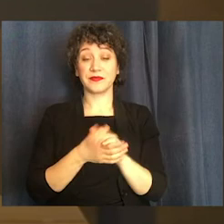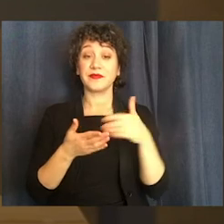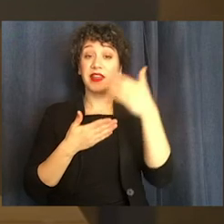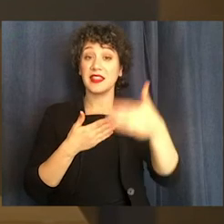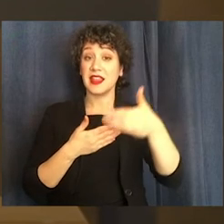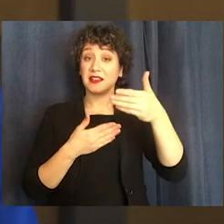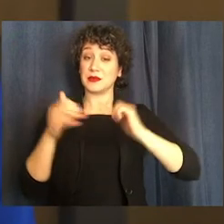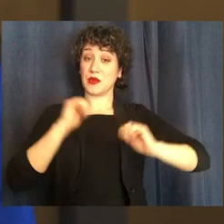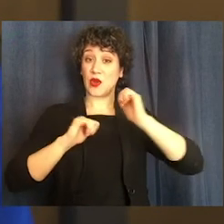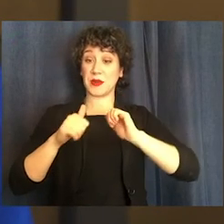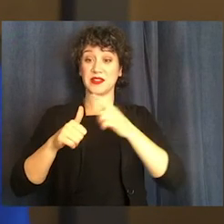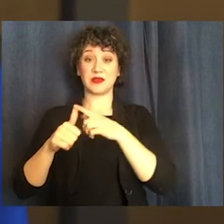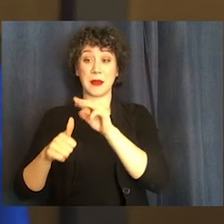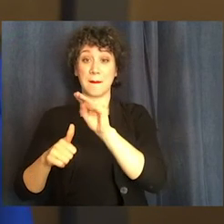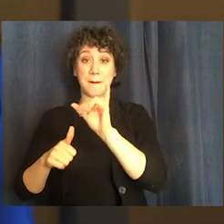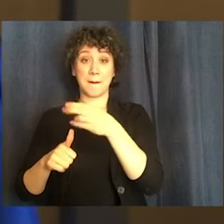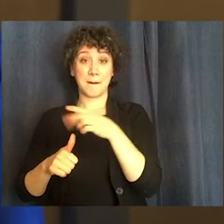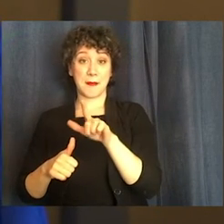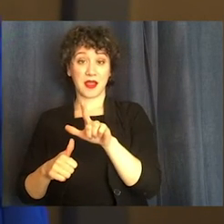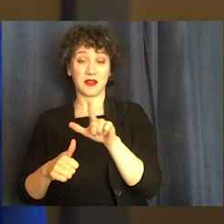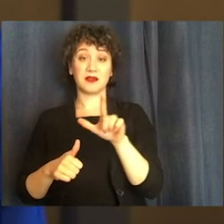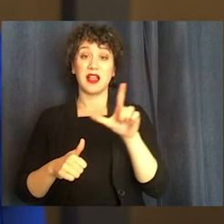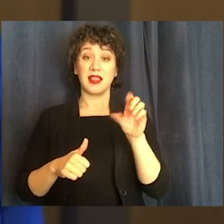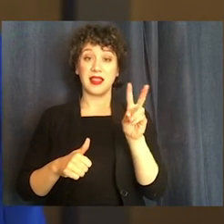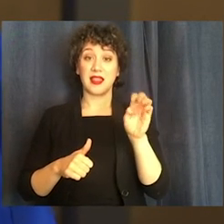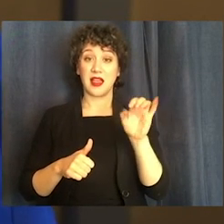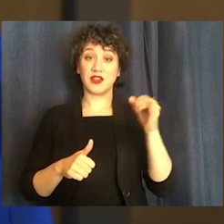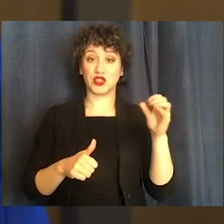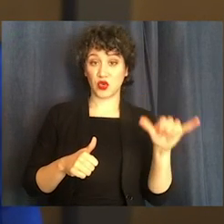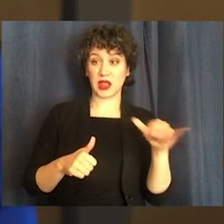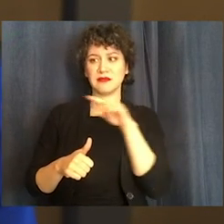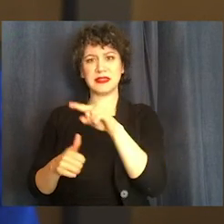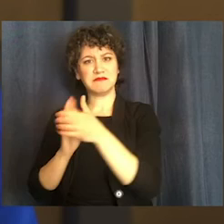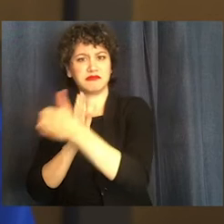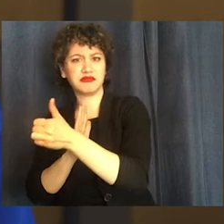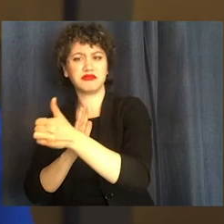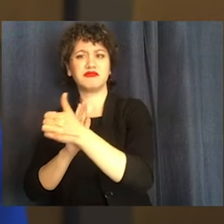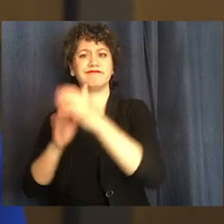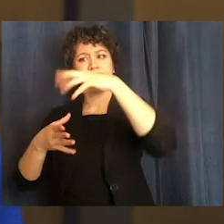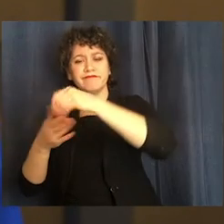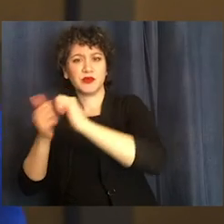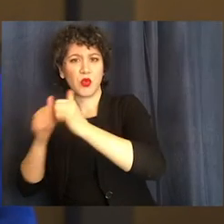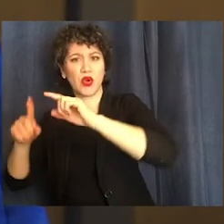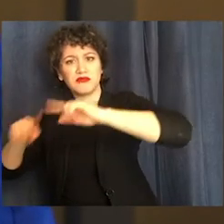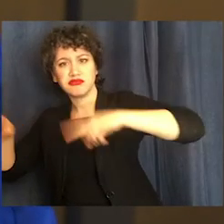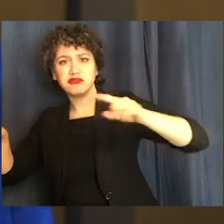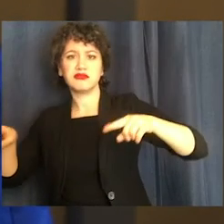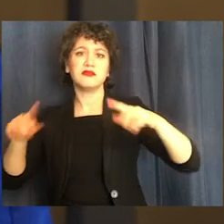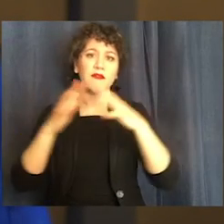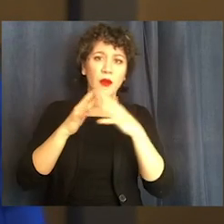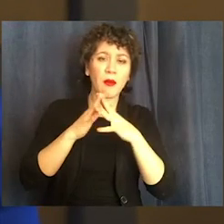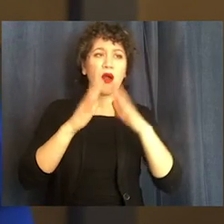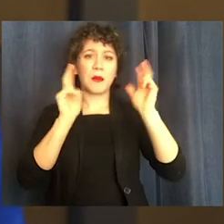as singer. Following, the next speech will be delivered by Sophia Nowers. Sophia is a